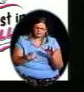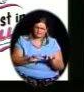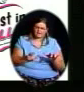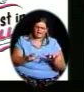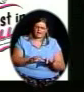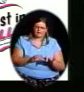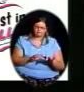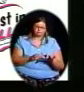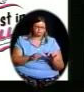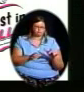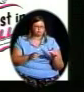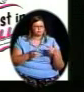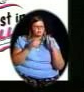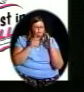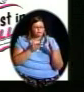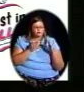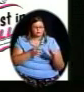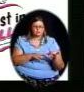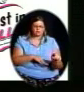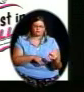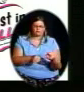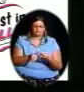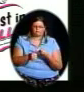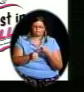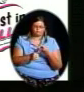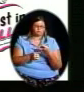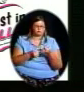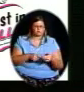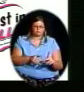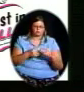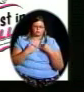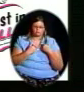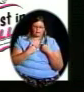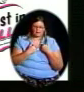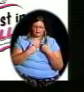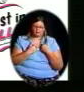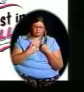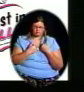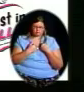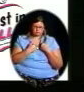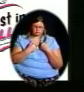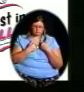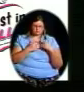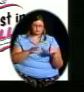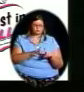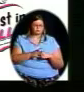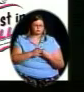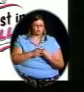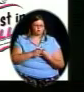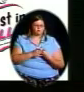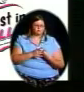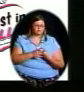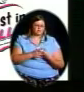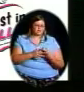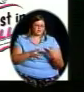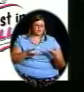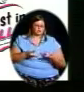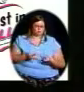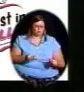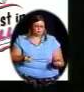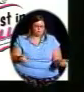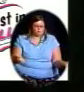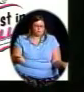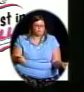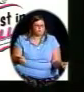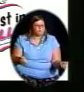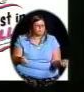action-oriented. And the first opportunity that we have to invest in excellence is to start the new school year off in a very smooth manner for